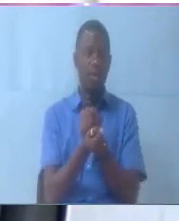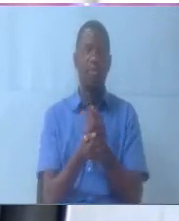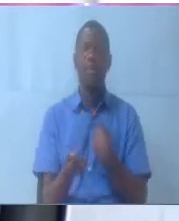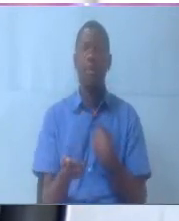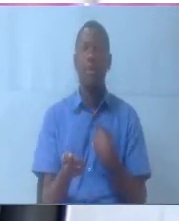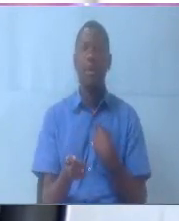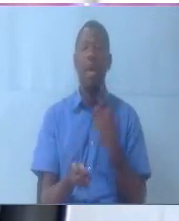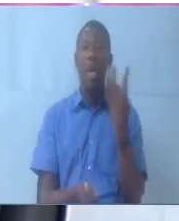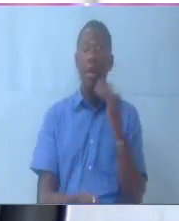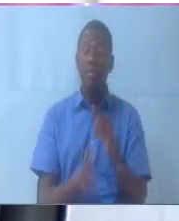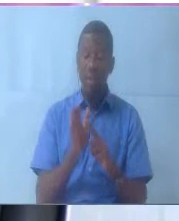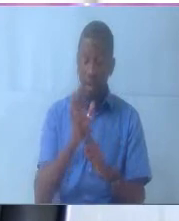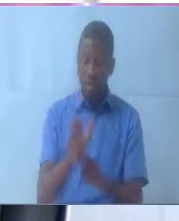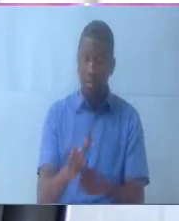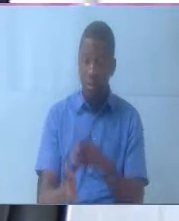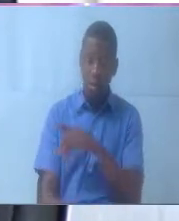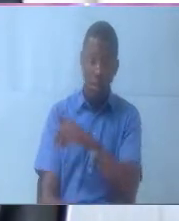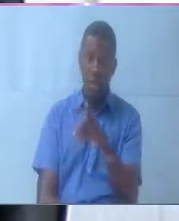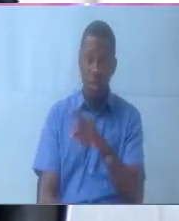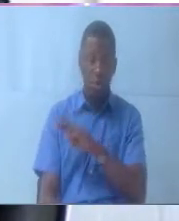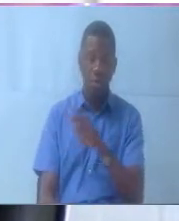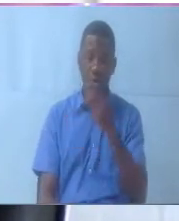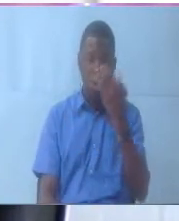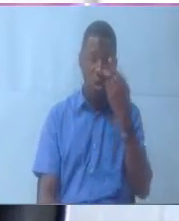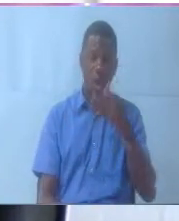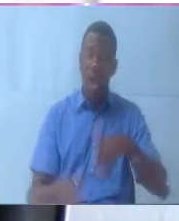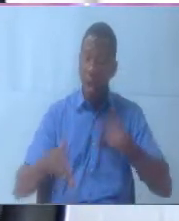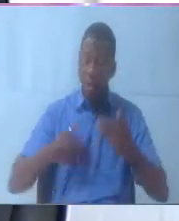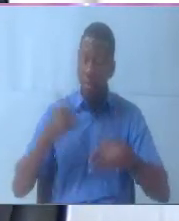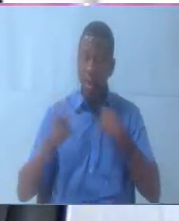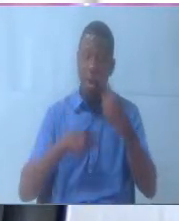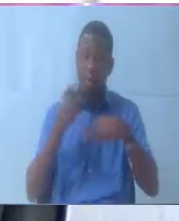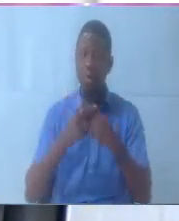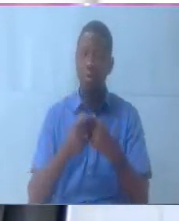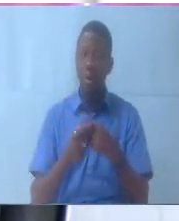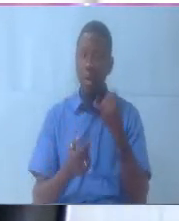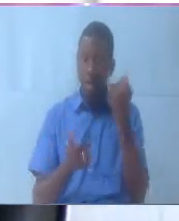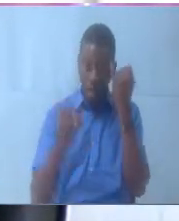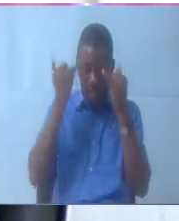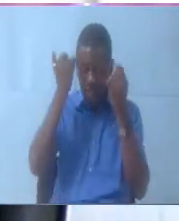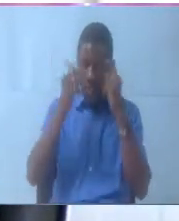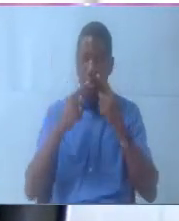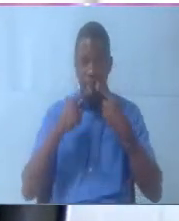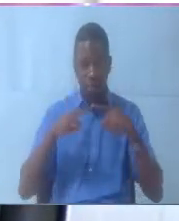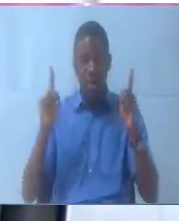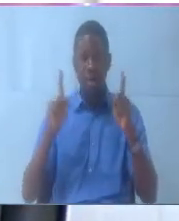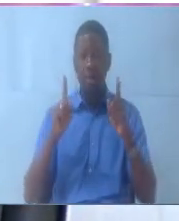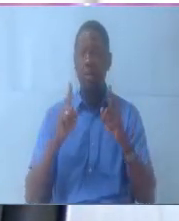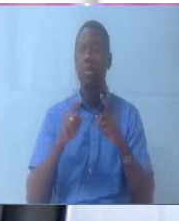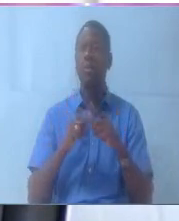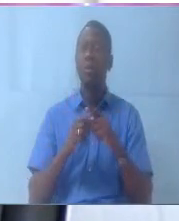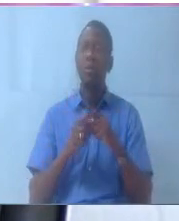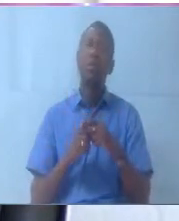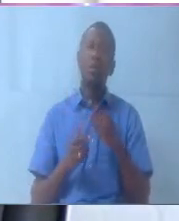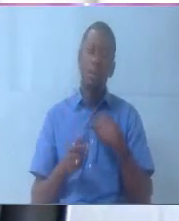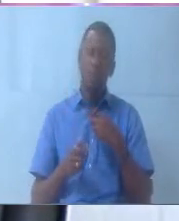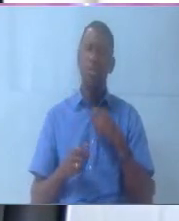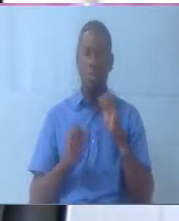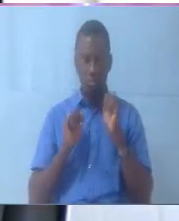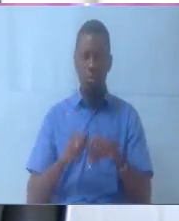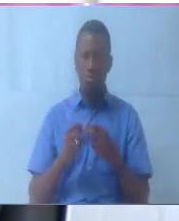e kamfata na kallori ngole kamma I could just appeal against my decision. isi kito sain kan wulindi no le na kango kandoro